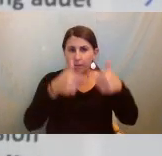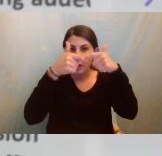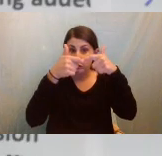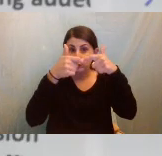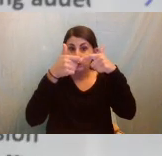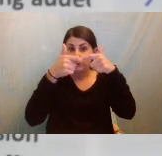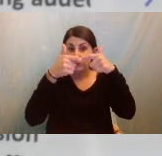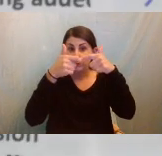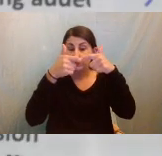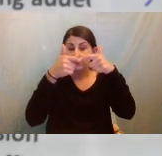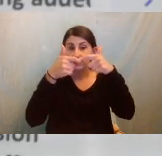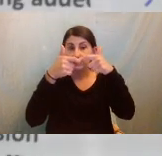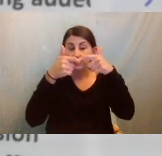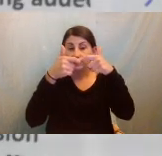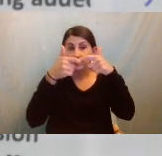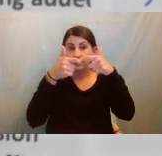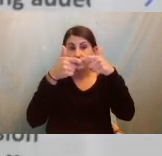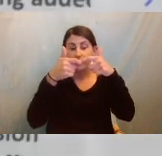right, go ahead, press pause.